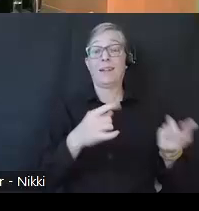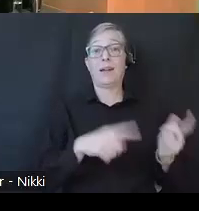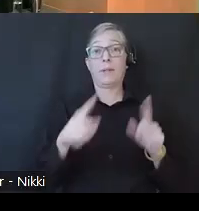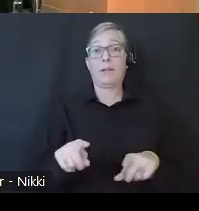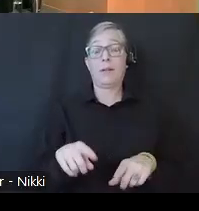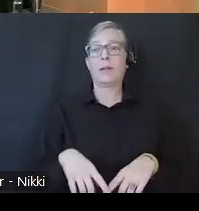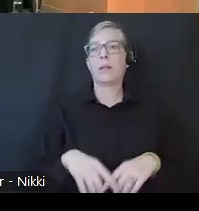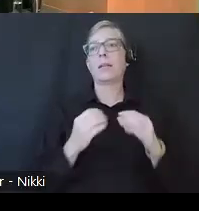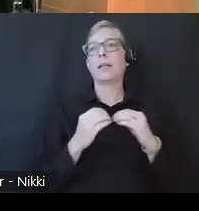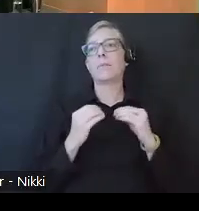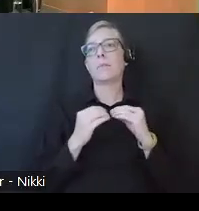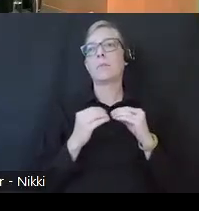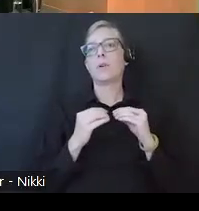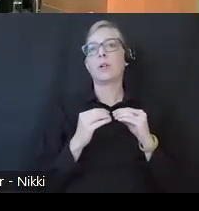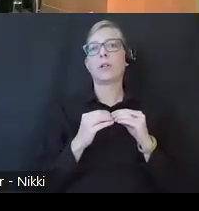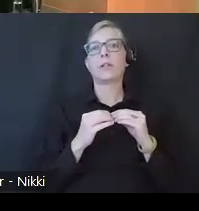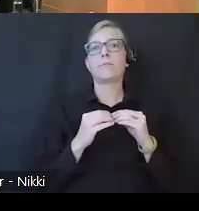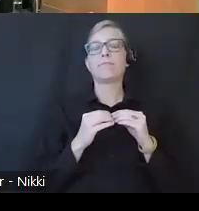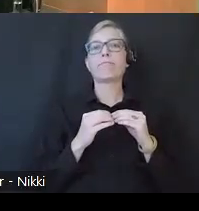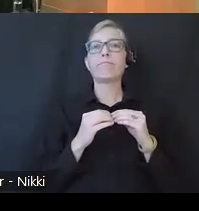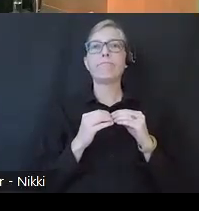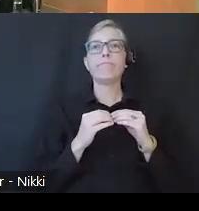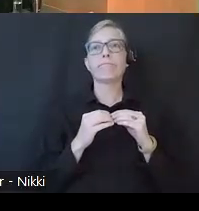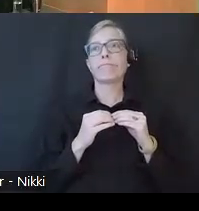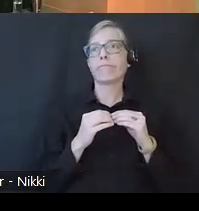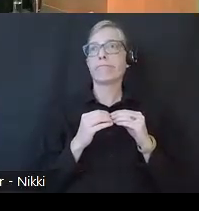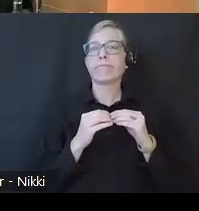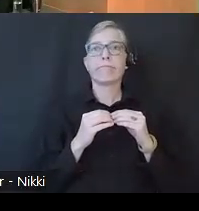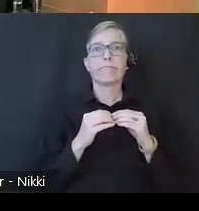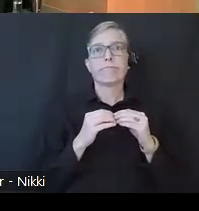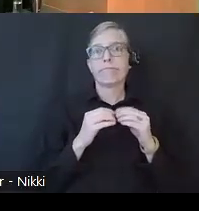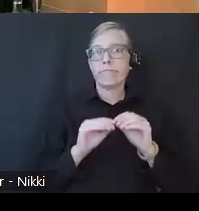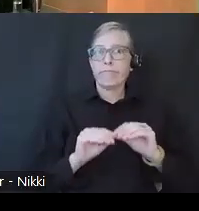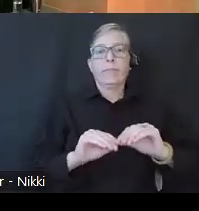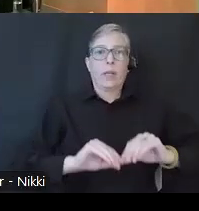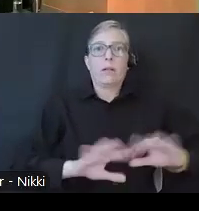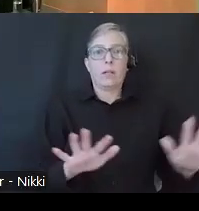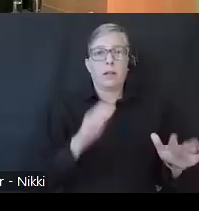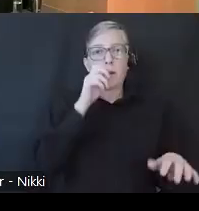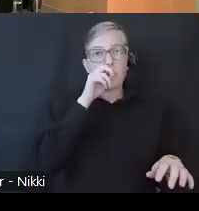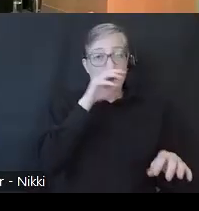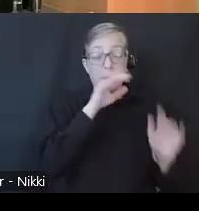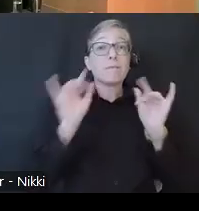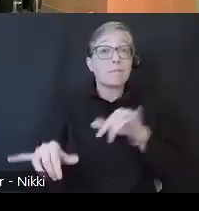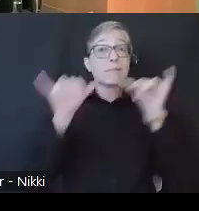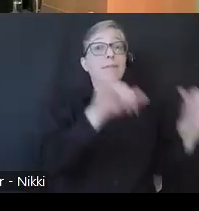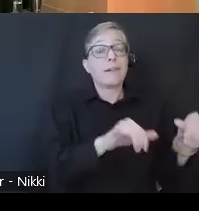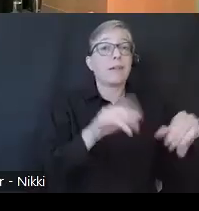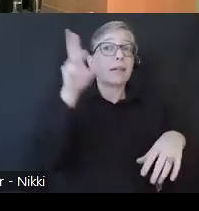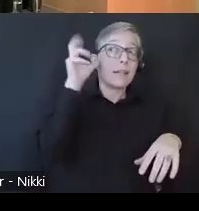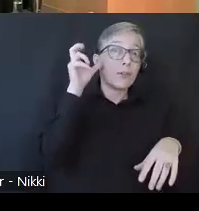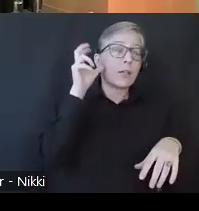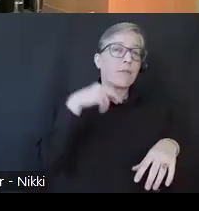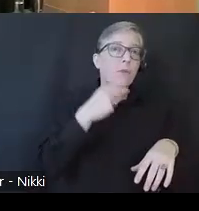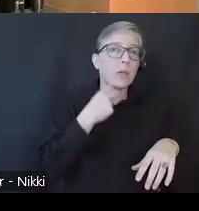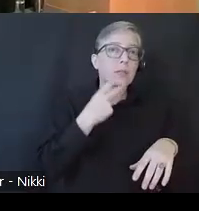it's more discrete or punctuated, almost like hearing a voice, right? So that's a big difference between voices or hallucinations